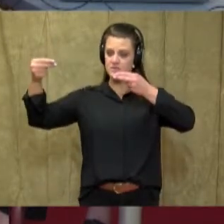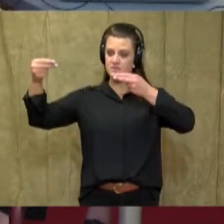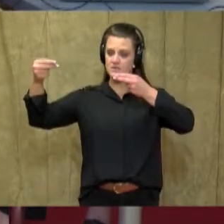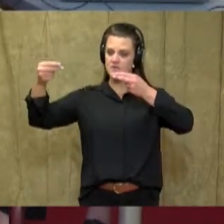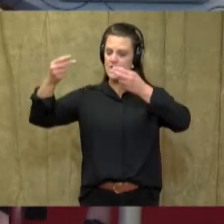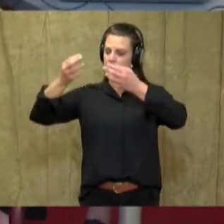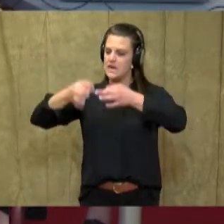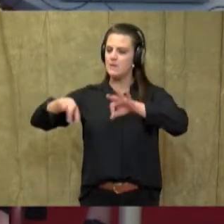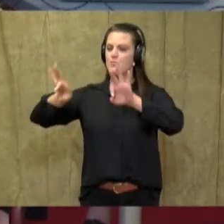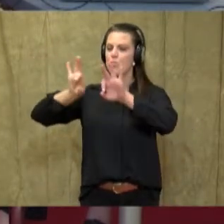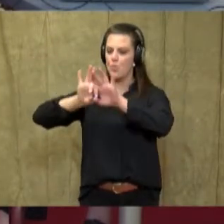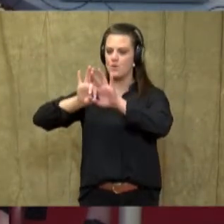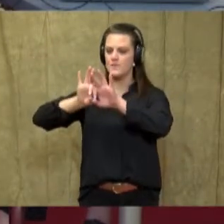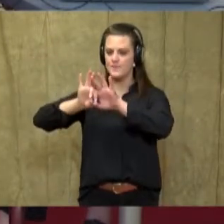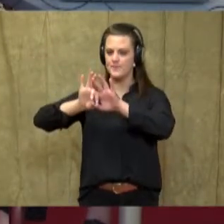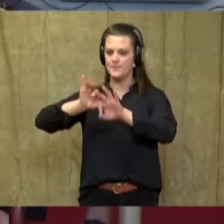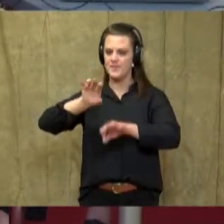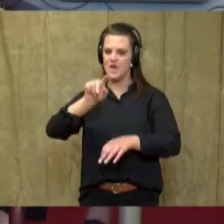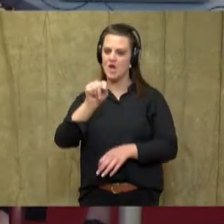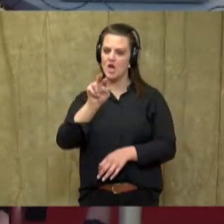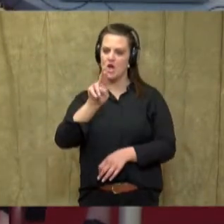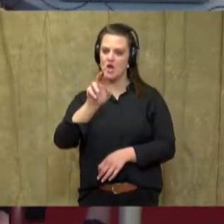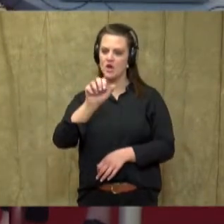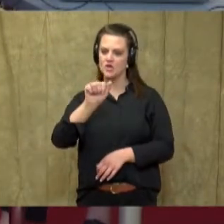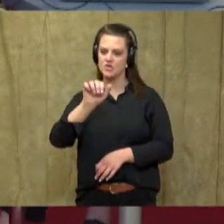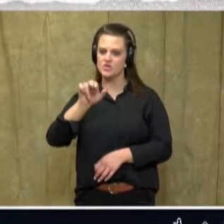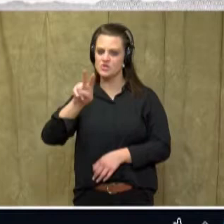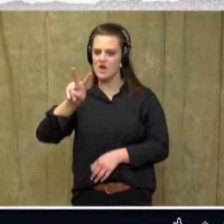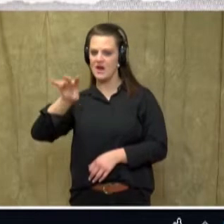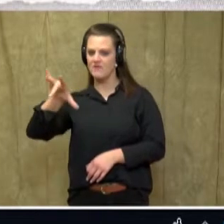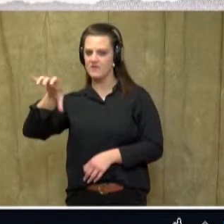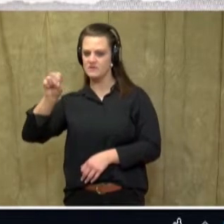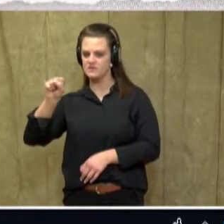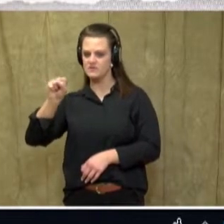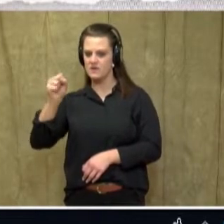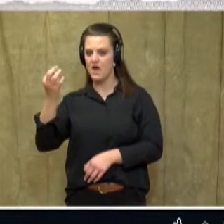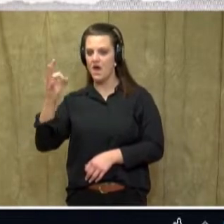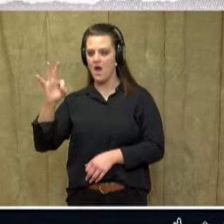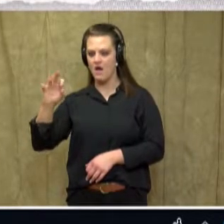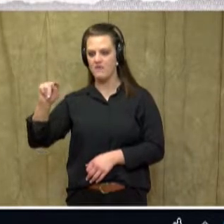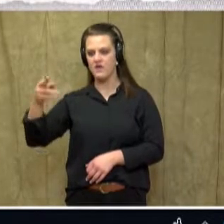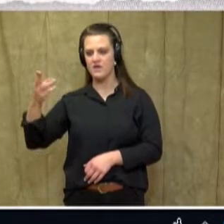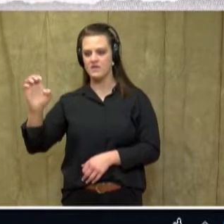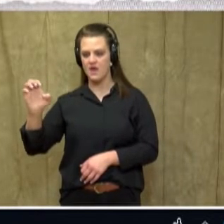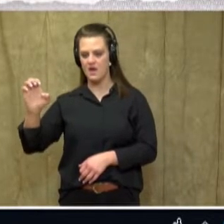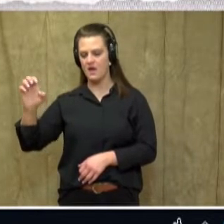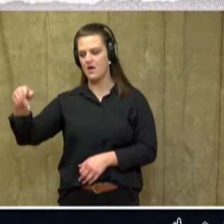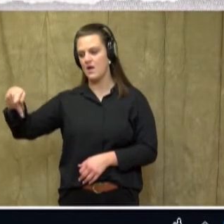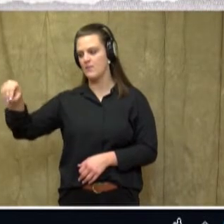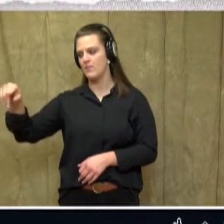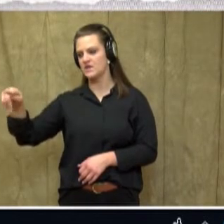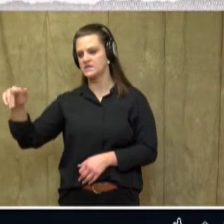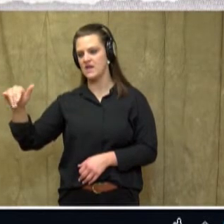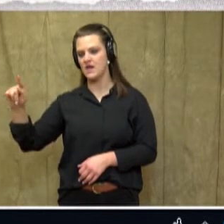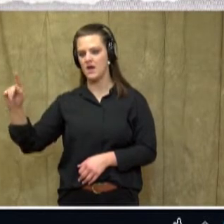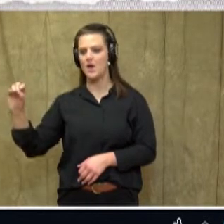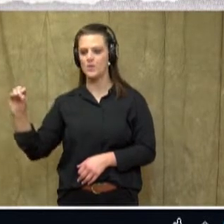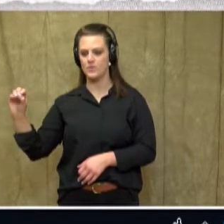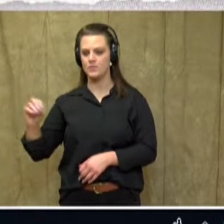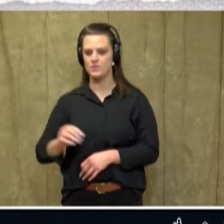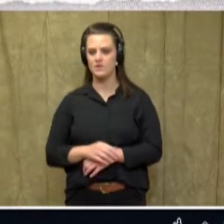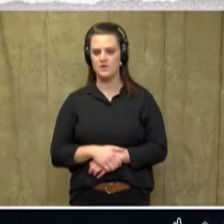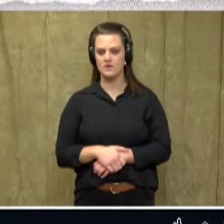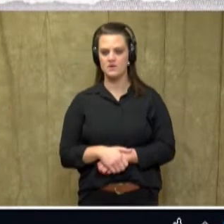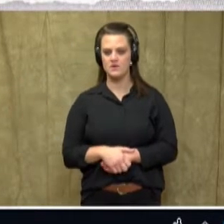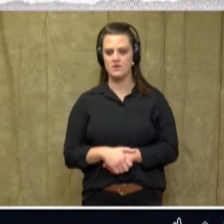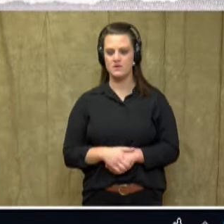title is very important. Again, it helps me as the reader get focused. Now, we read